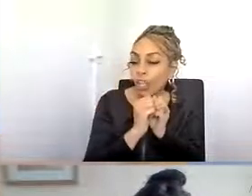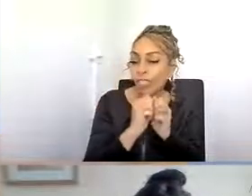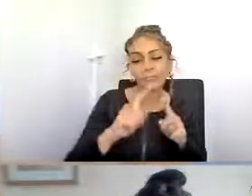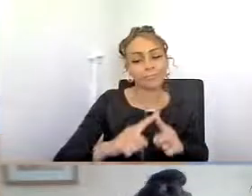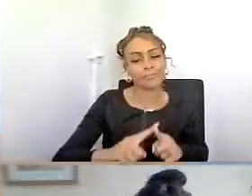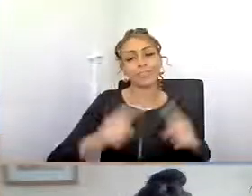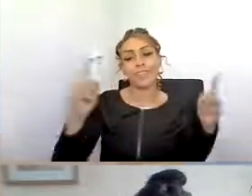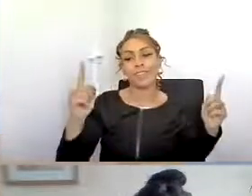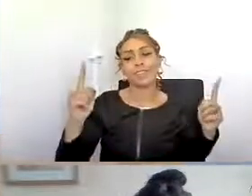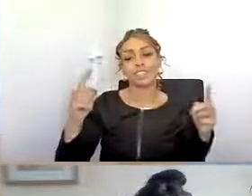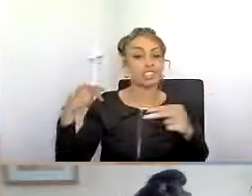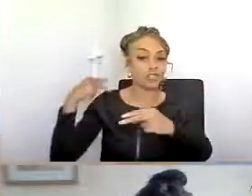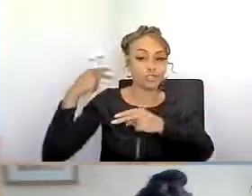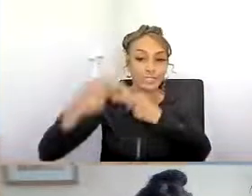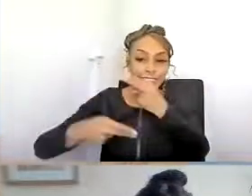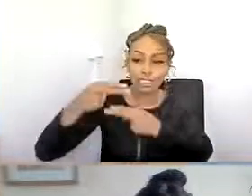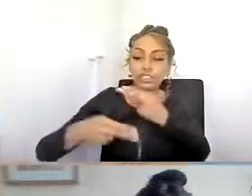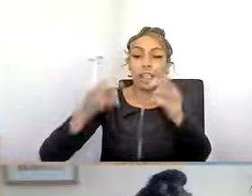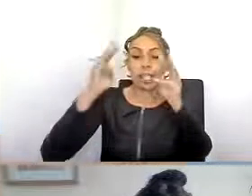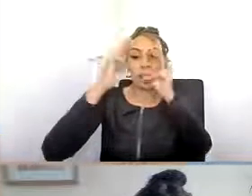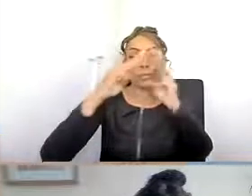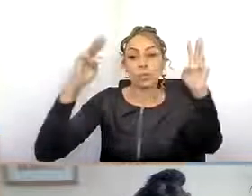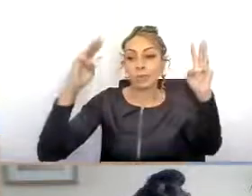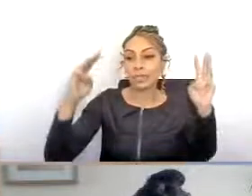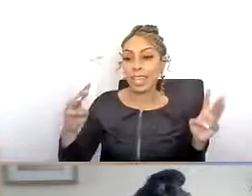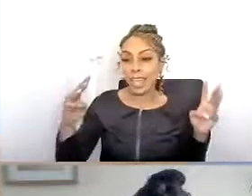from a traditional museum collection.